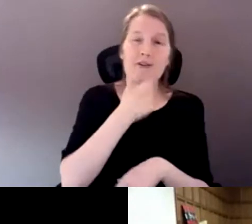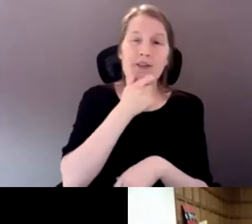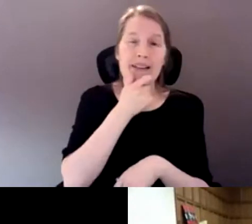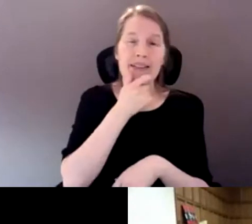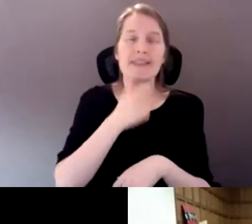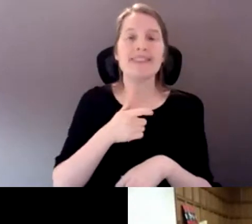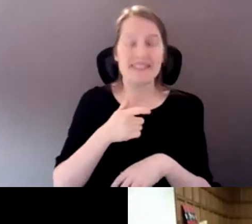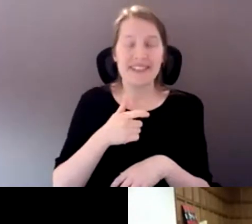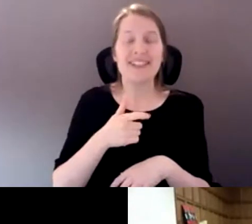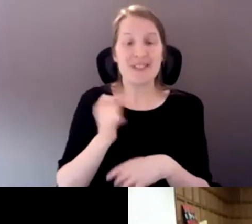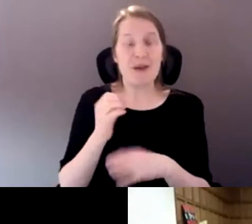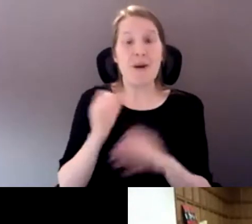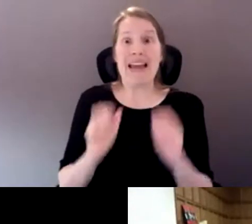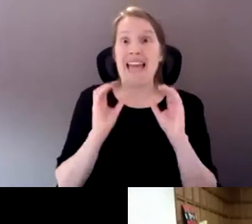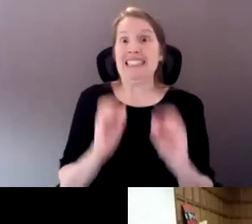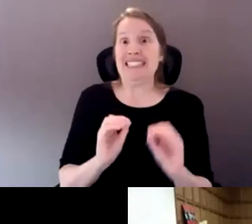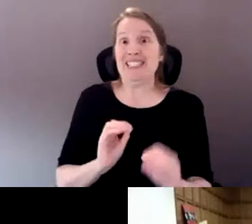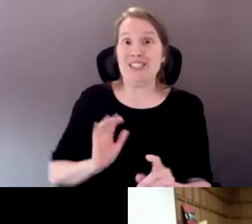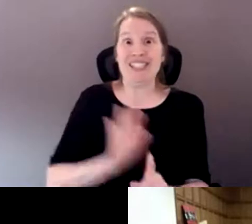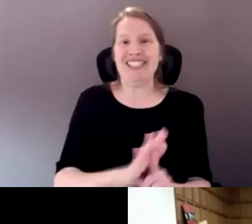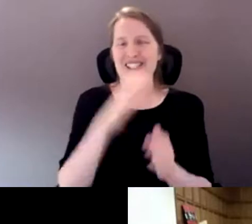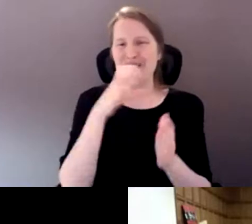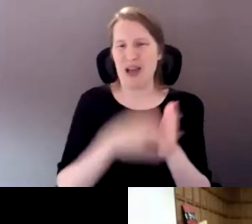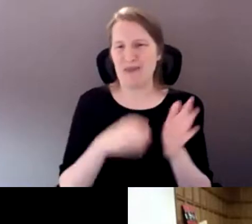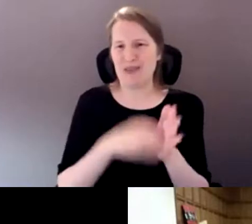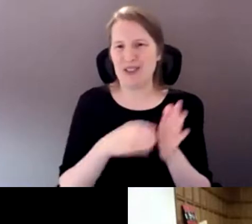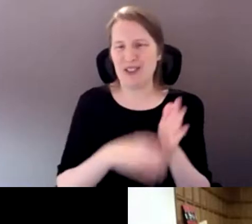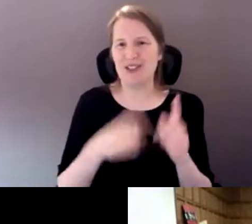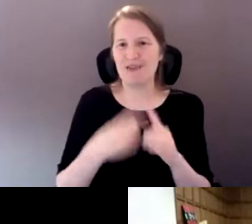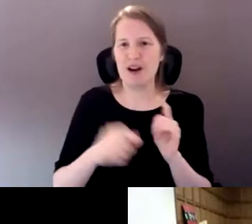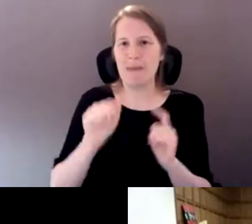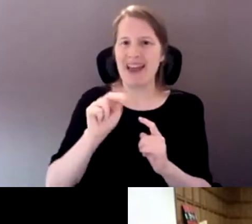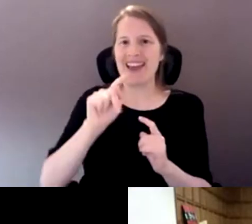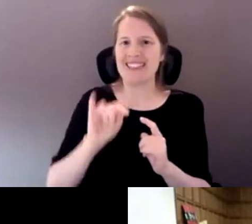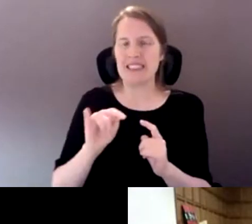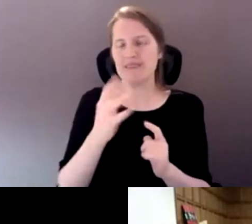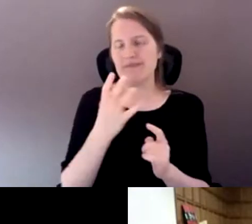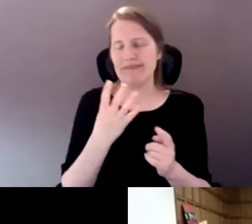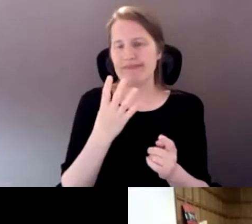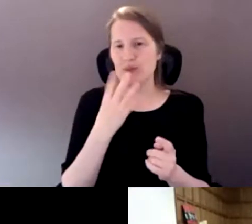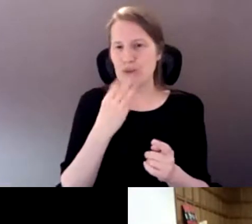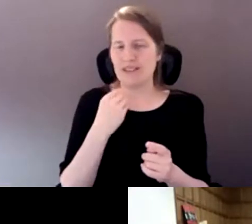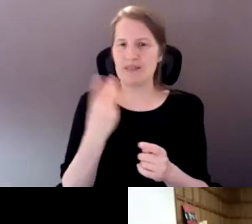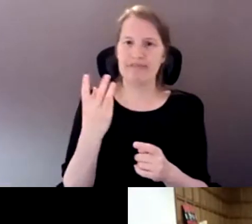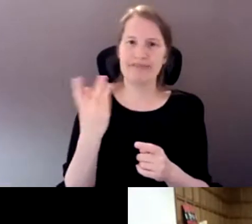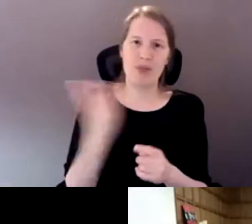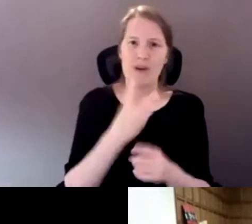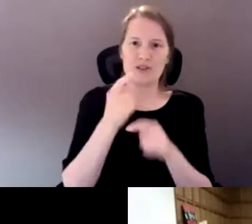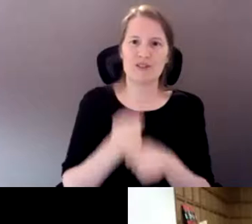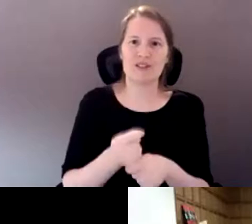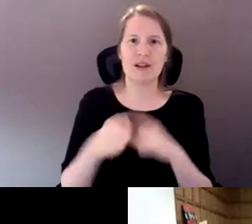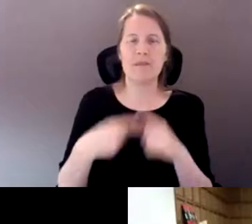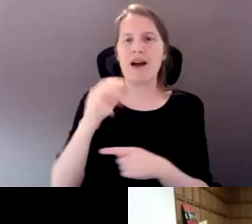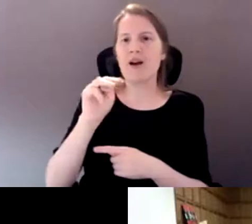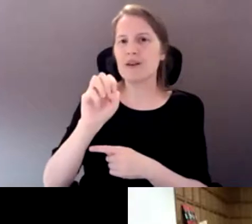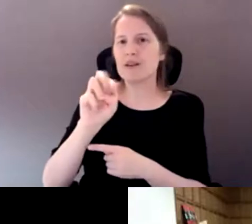that I can teach Professor Nirenberg's chapter from Anti-Judaism, the Western Tradition, on The Merchant of